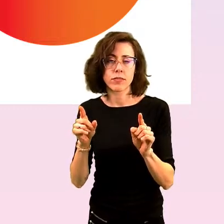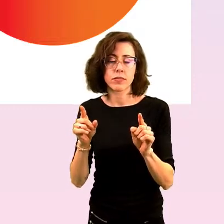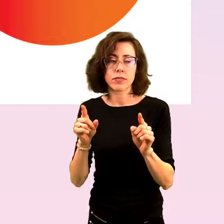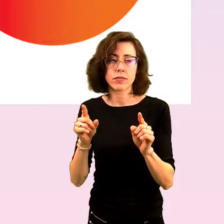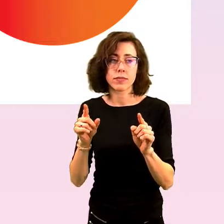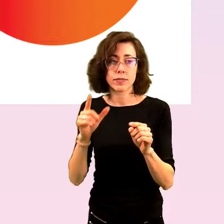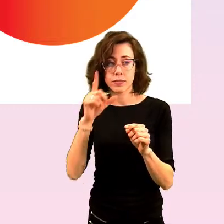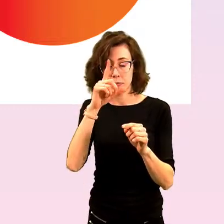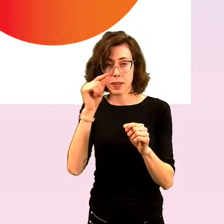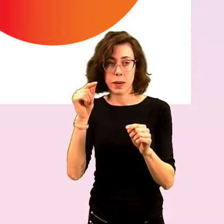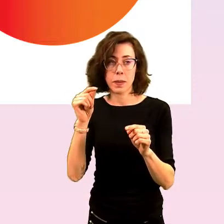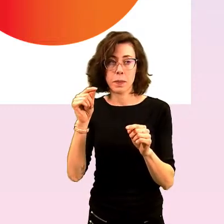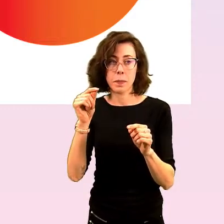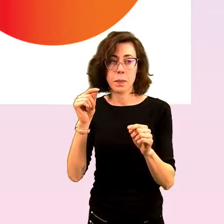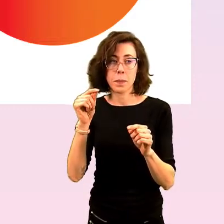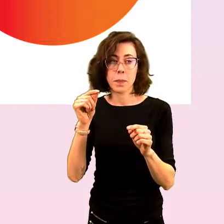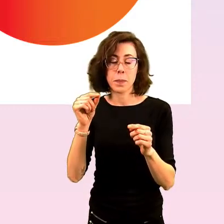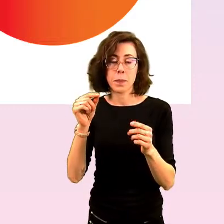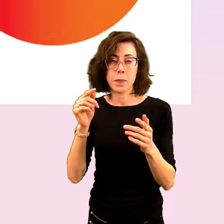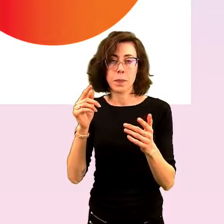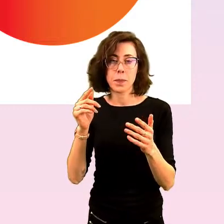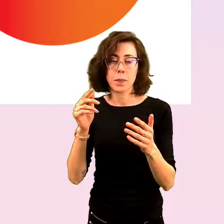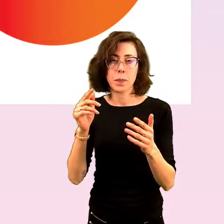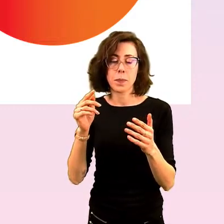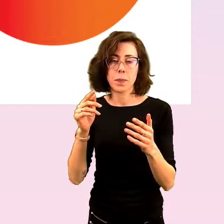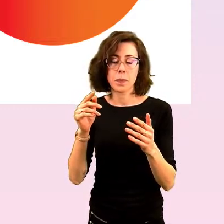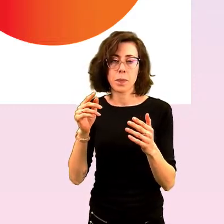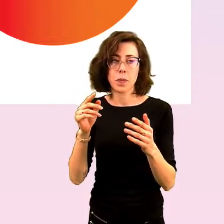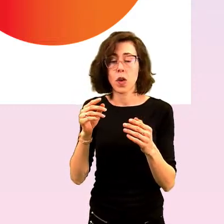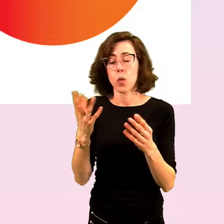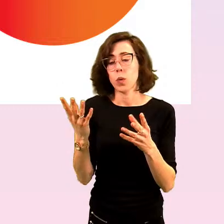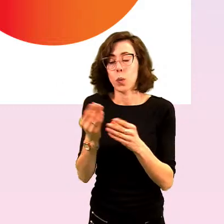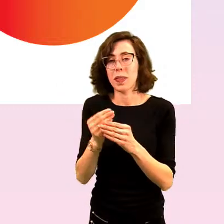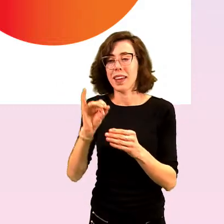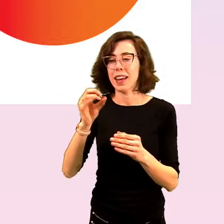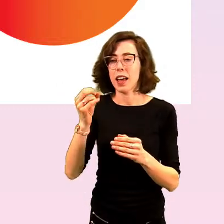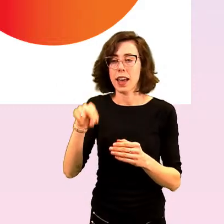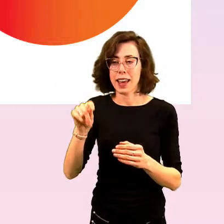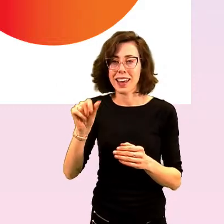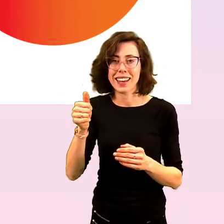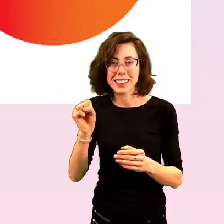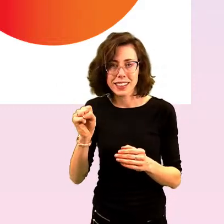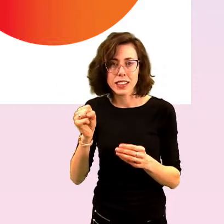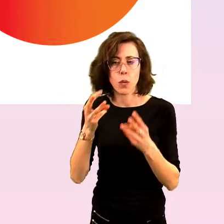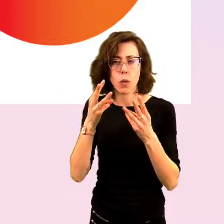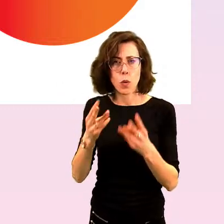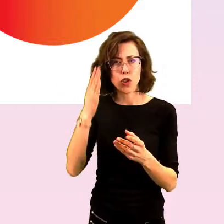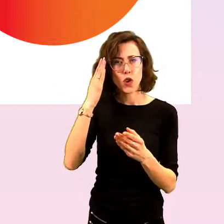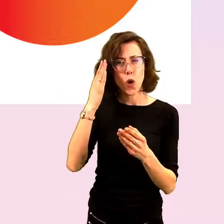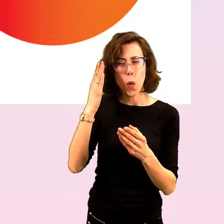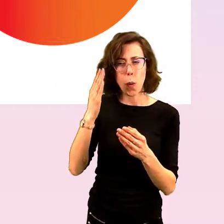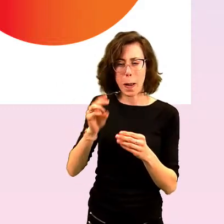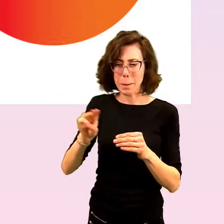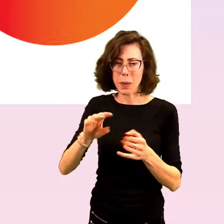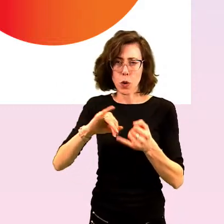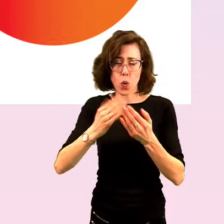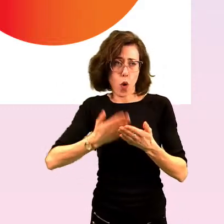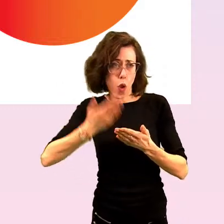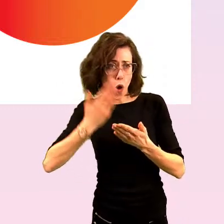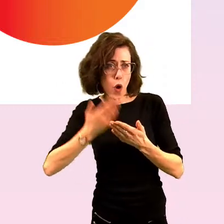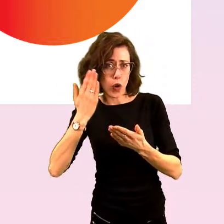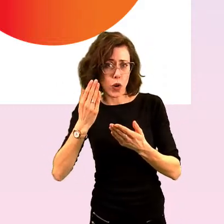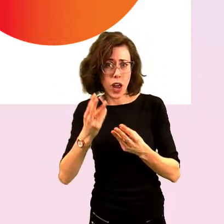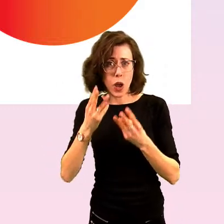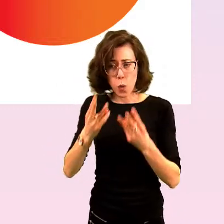organisations called Aintus is all about getting the voice of the learner, which is hugely important to us. And there was a document launched just at the